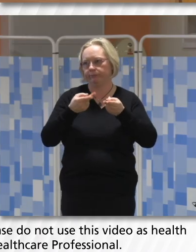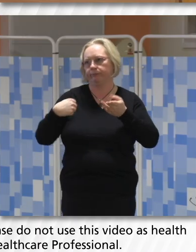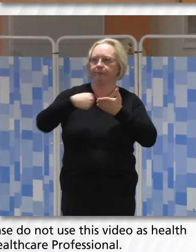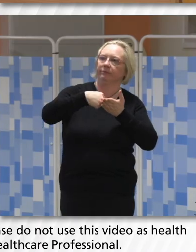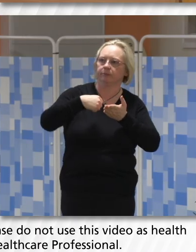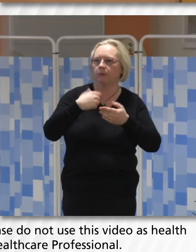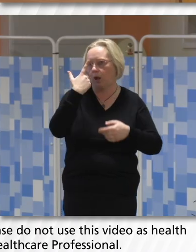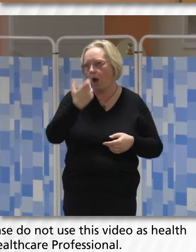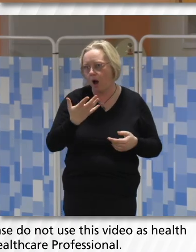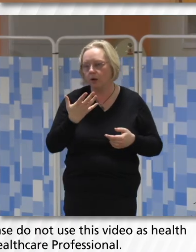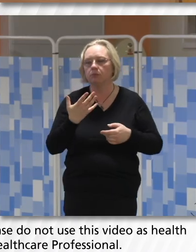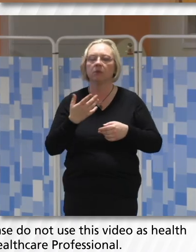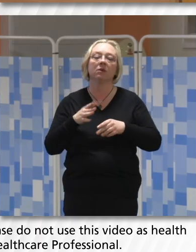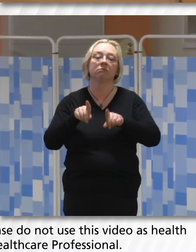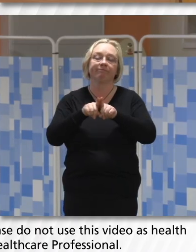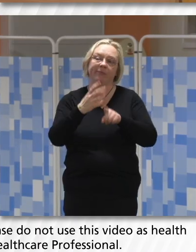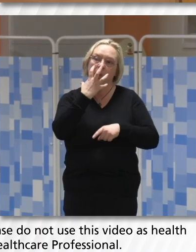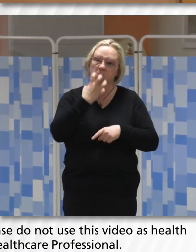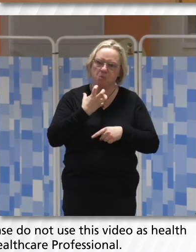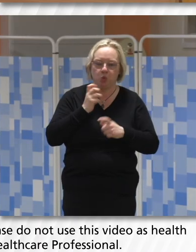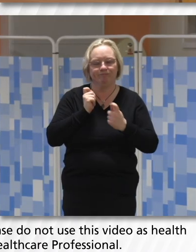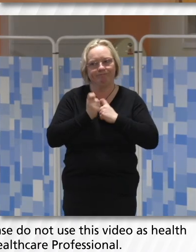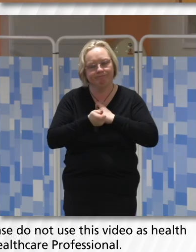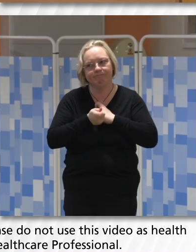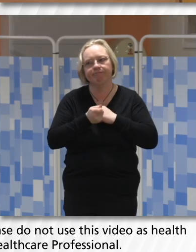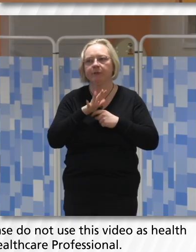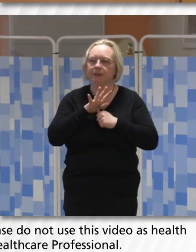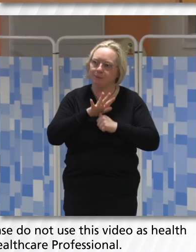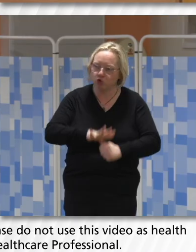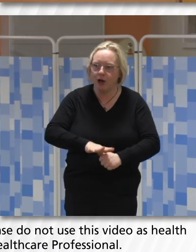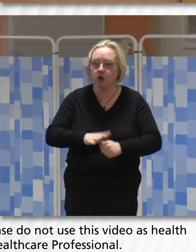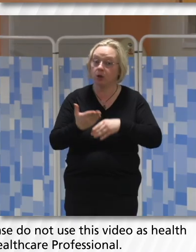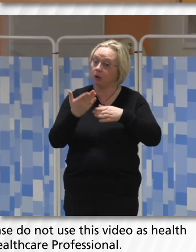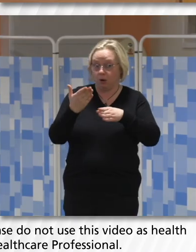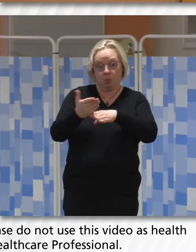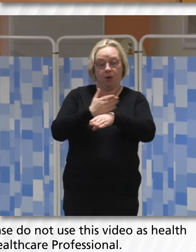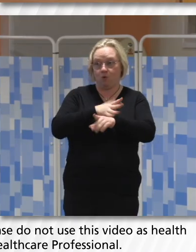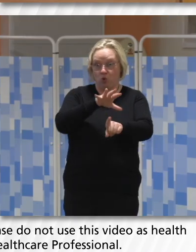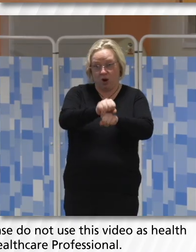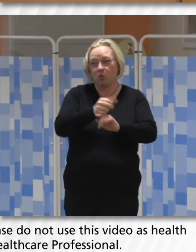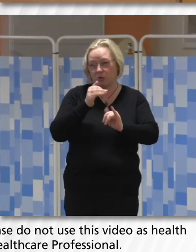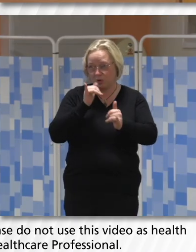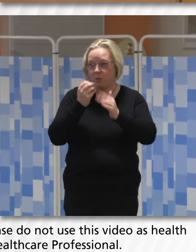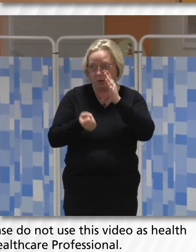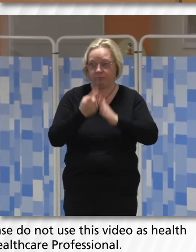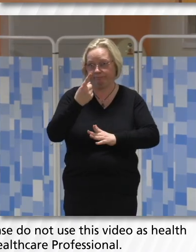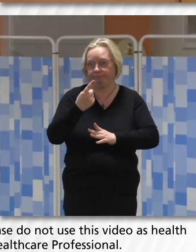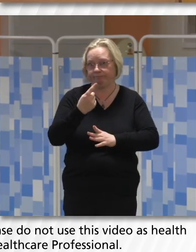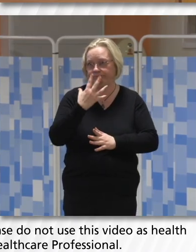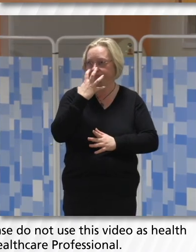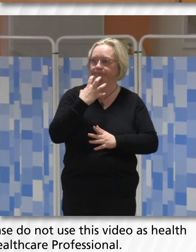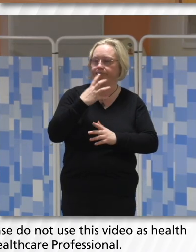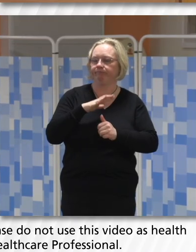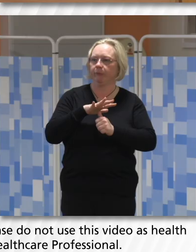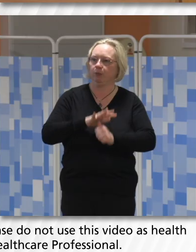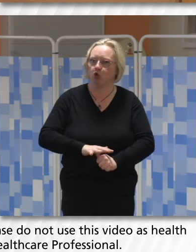mood changes. Often depression can be present before a diagnosis of Parkinson's. Might find